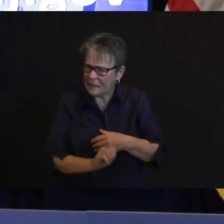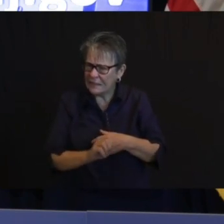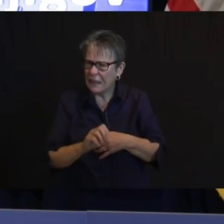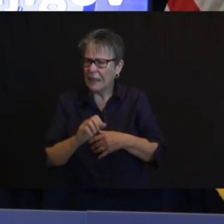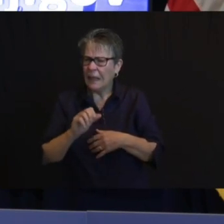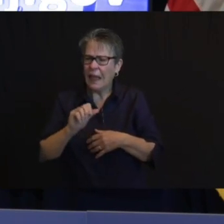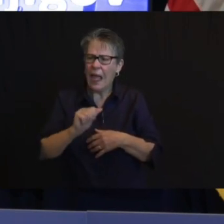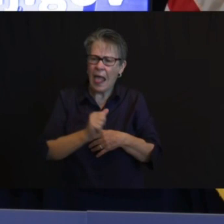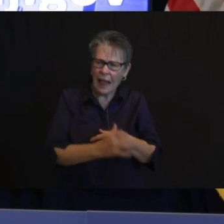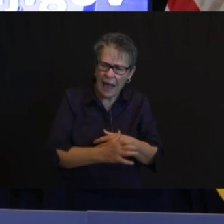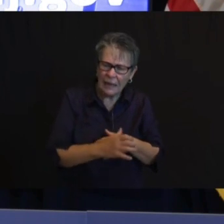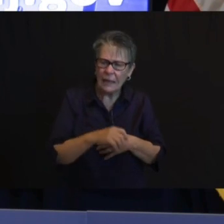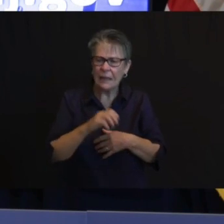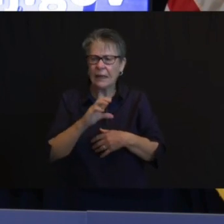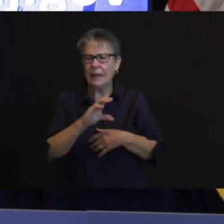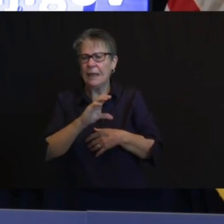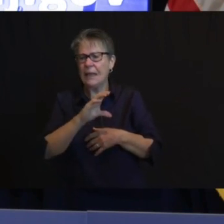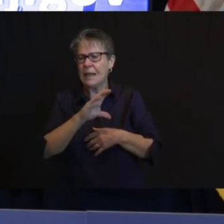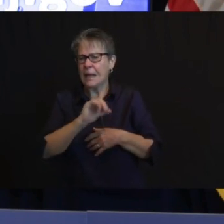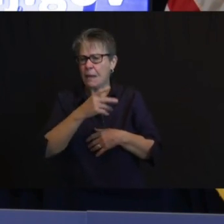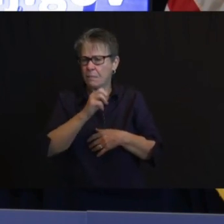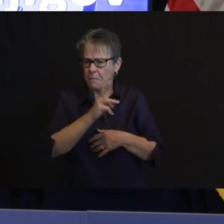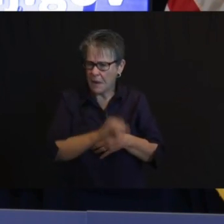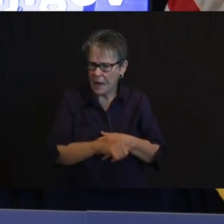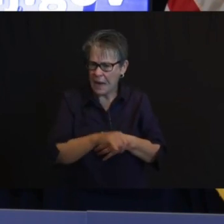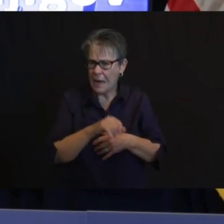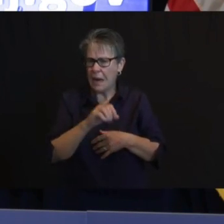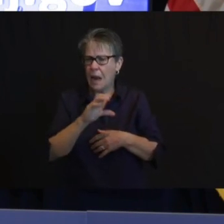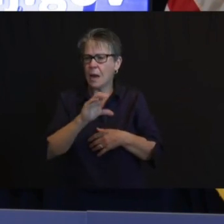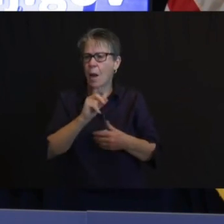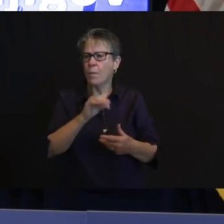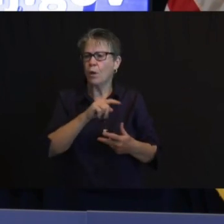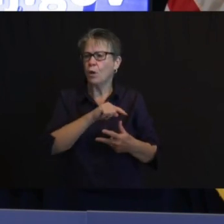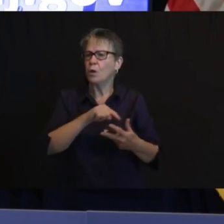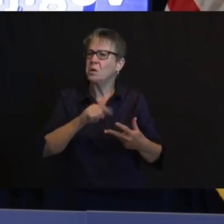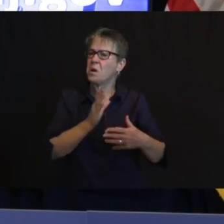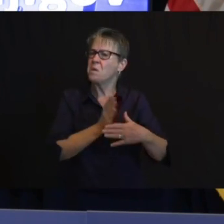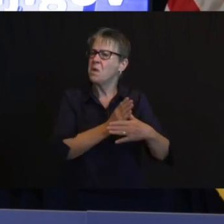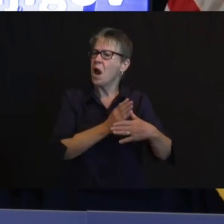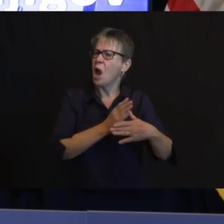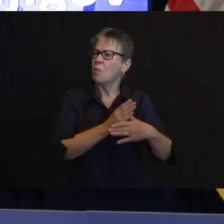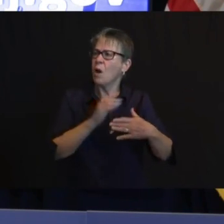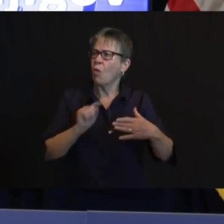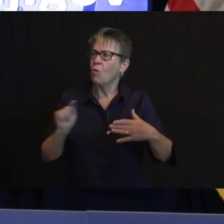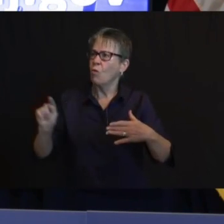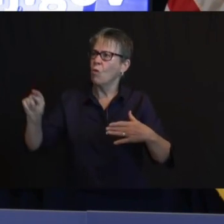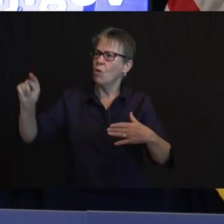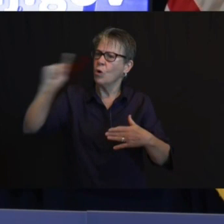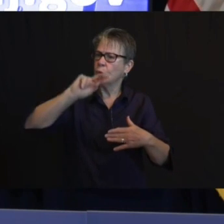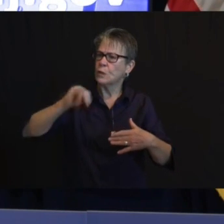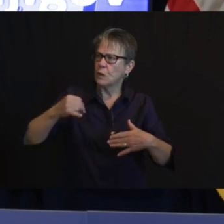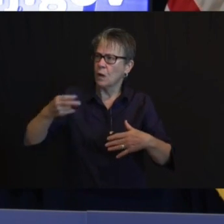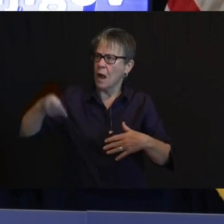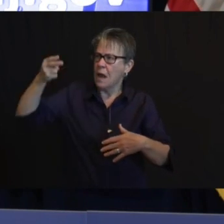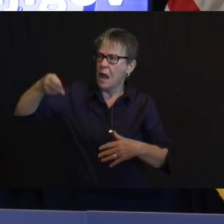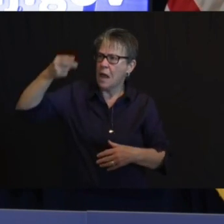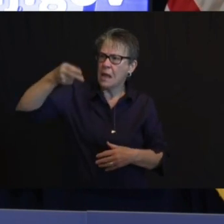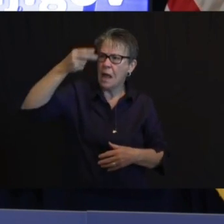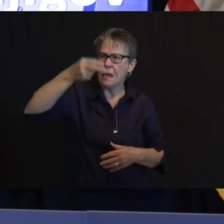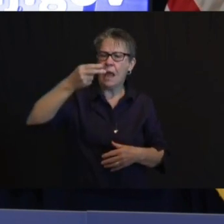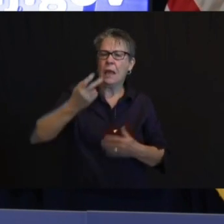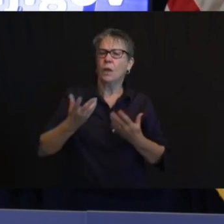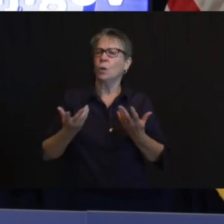May, and Cumberland counties, are in a moderate level. Long-term care facilities in regions that are in